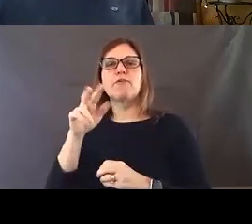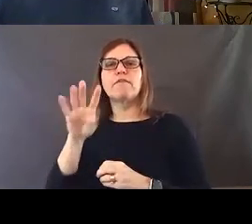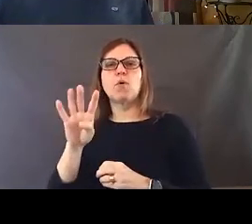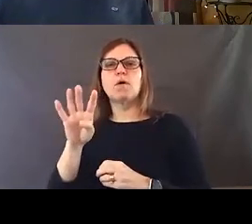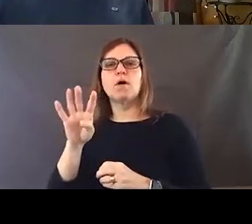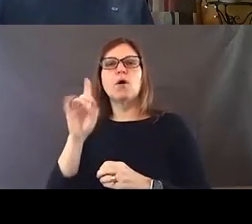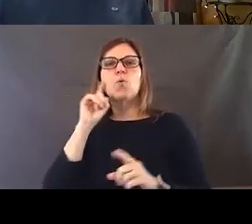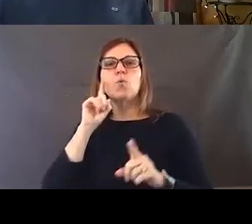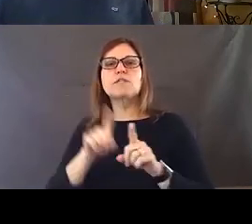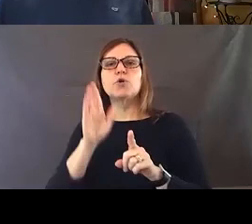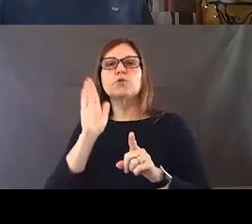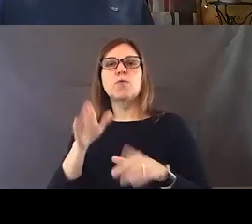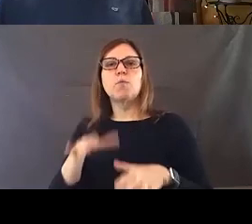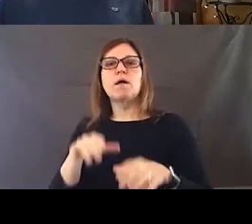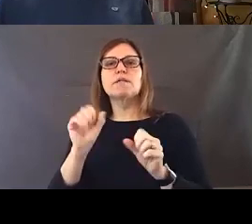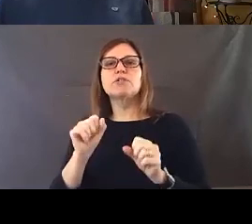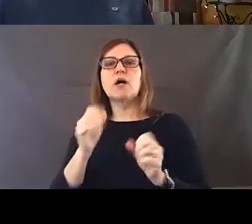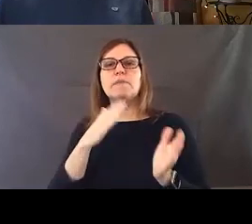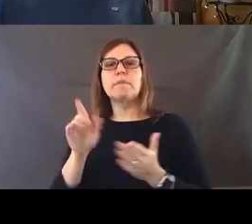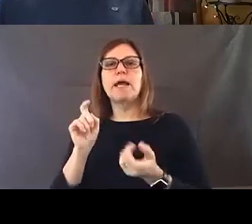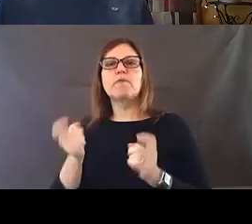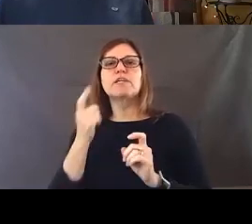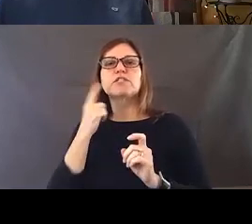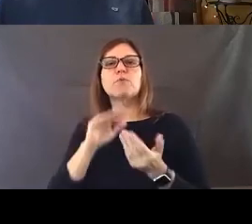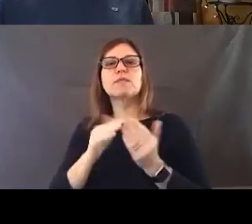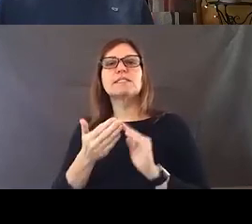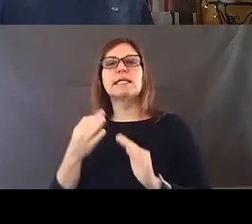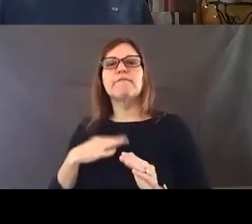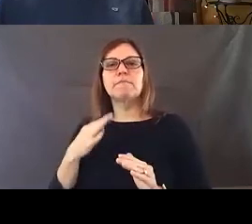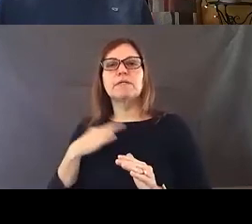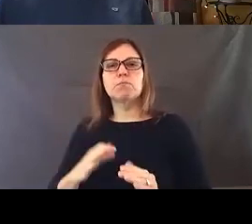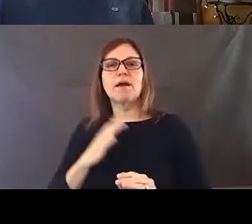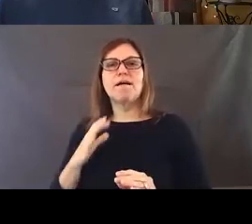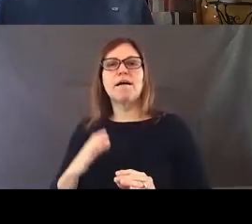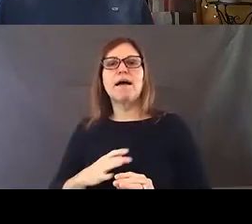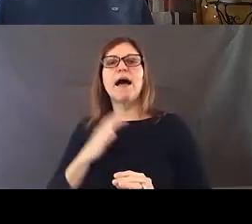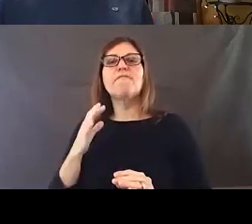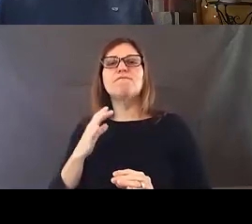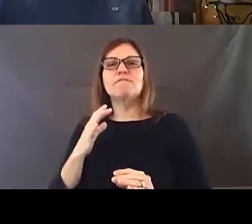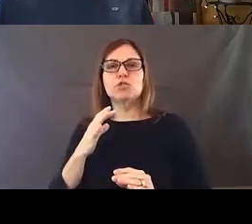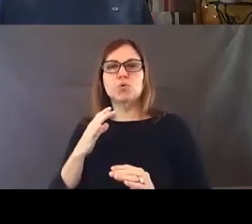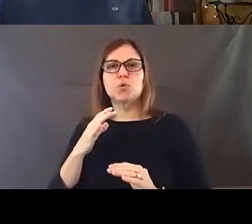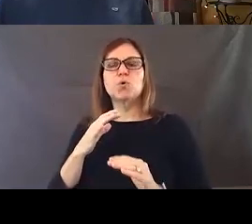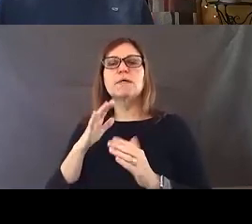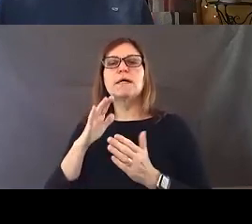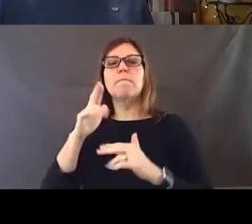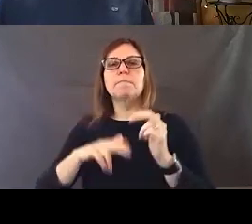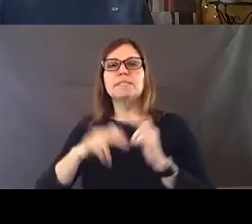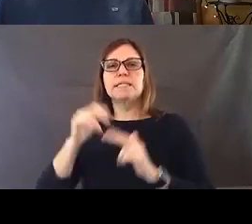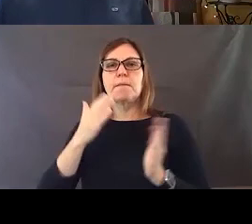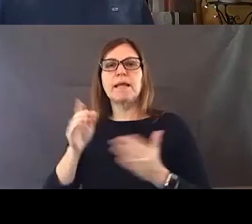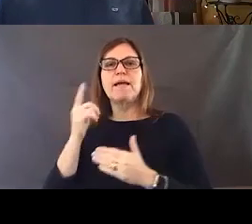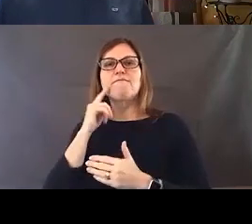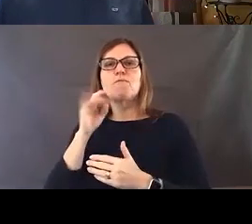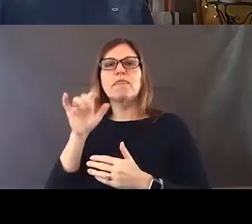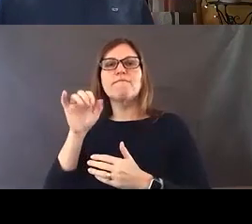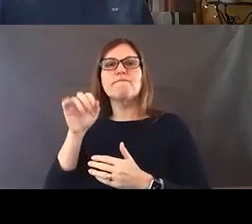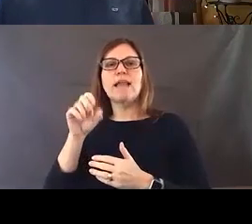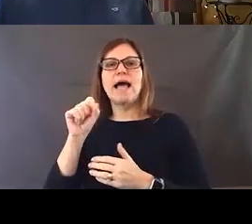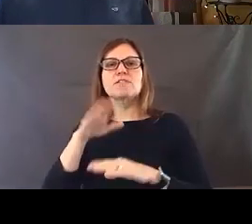Resolution adopting plan revision to the City of Pittsburgh's official school facilities plan for the flats on Forward